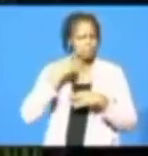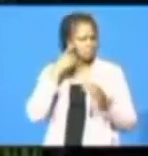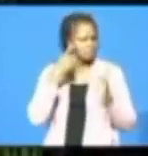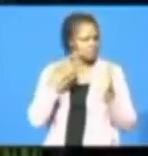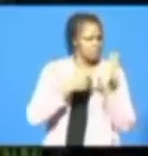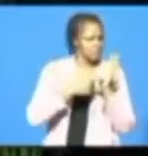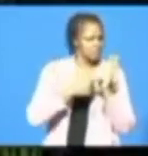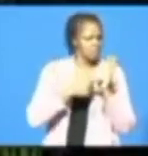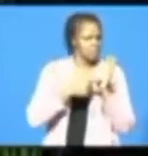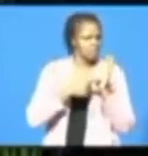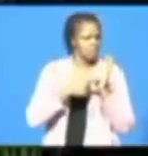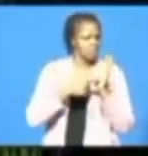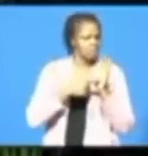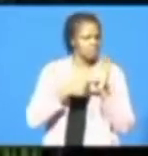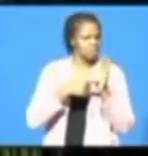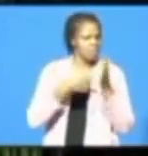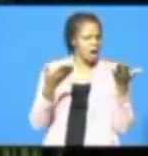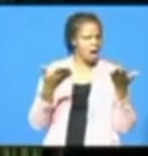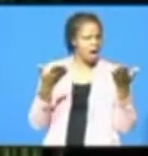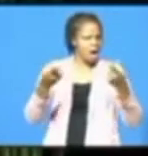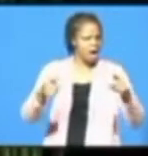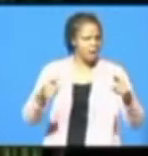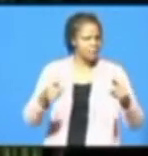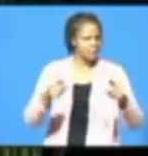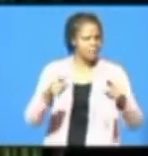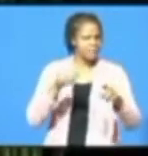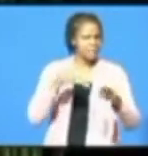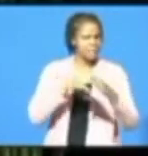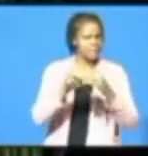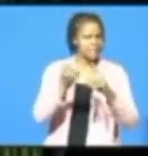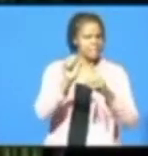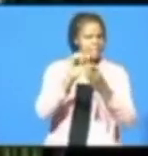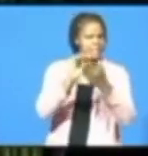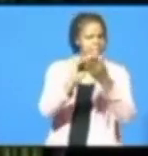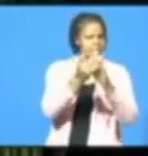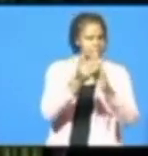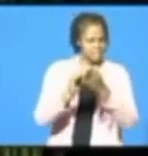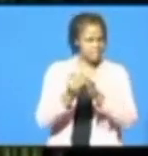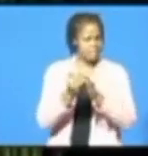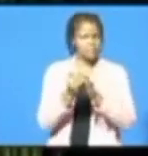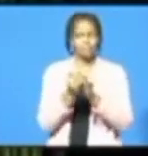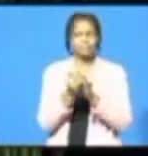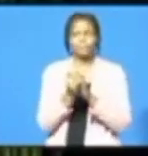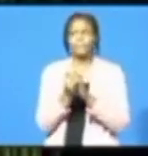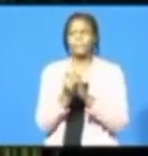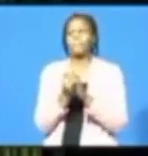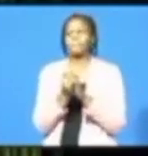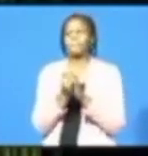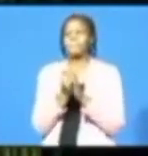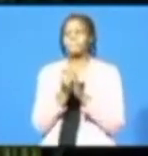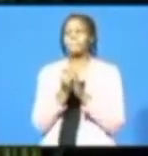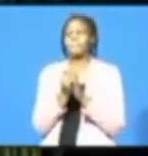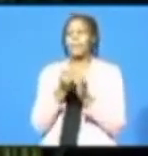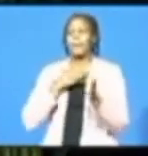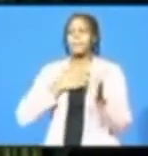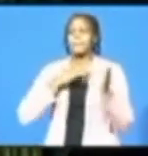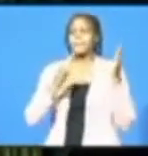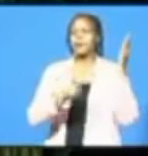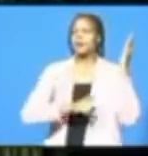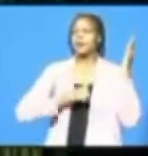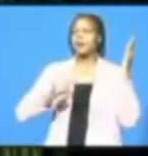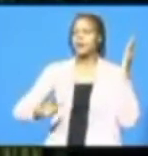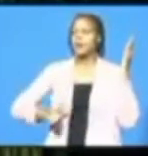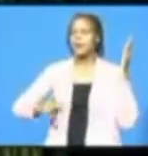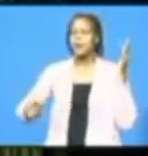city is pleasant, as my Lord sees, but